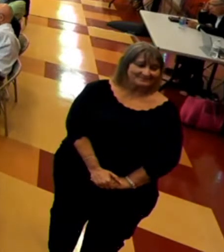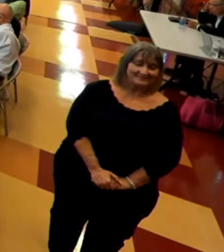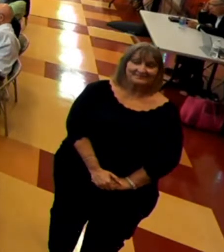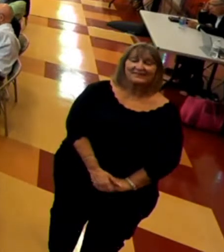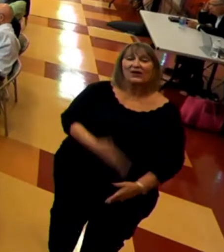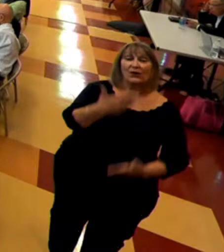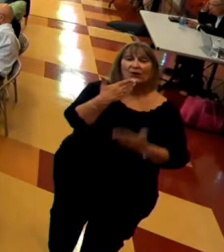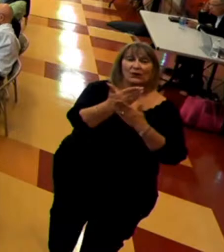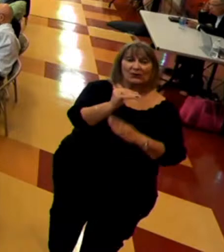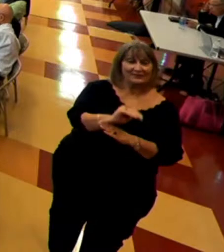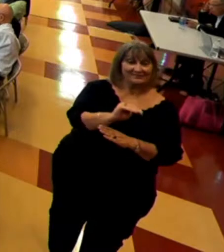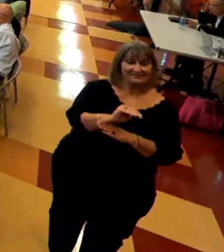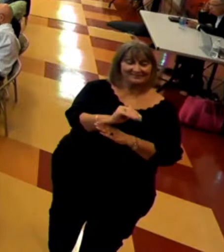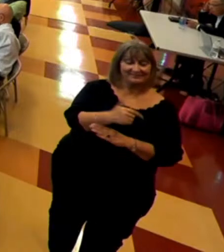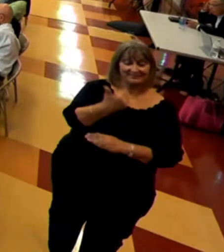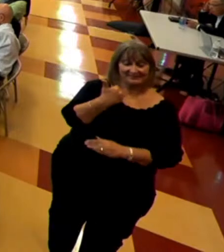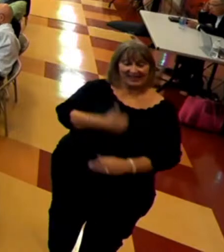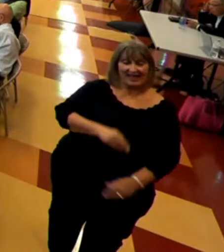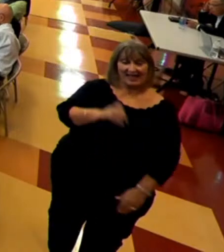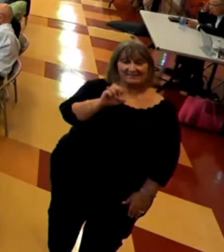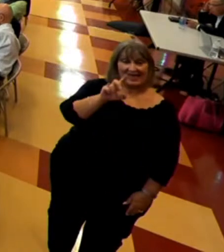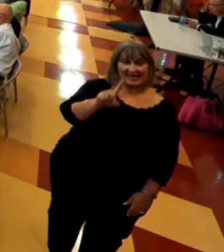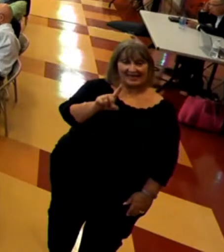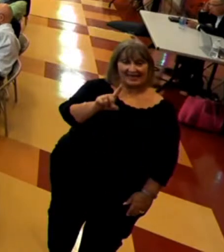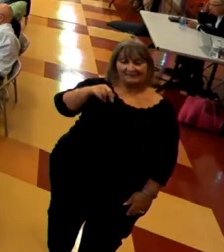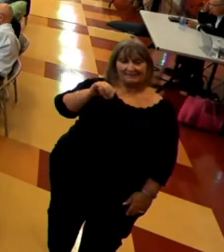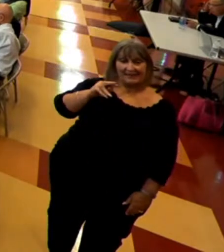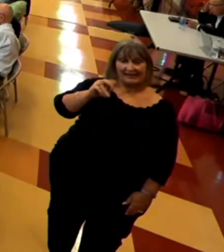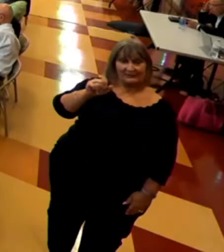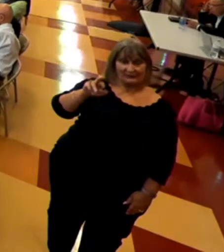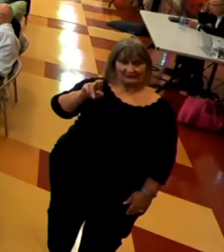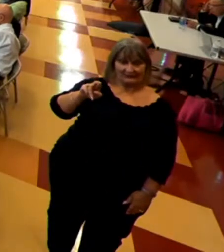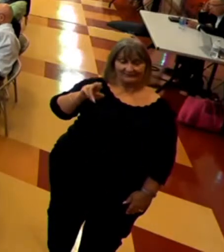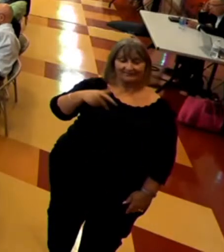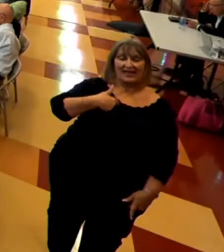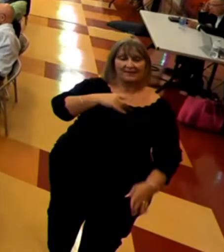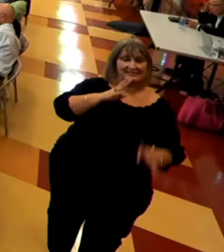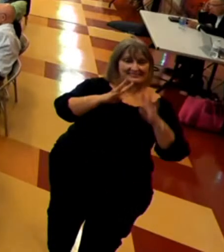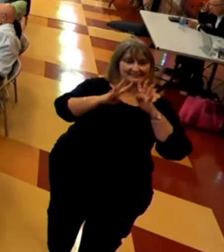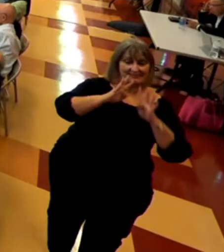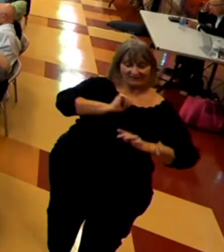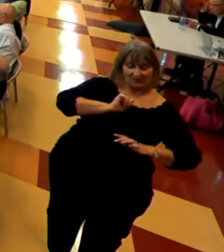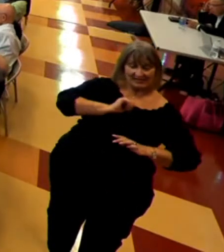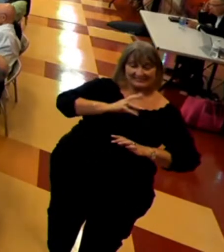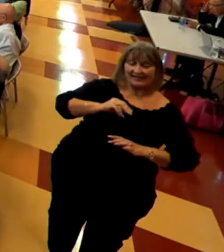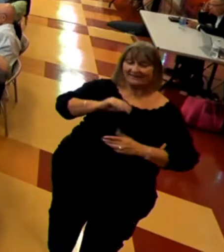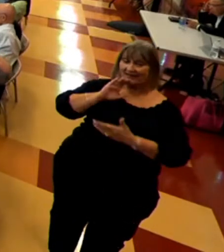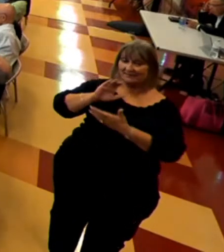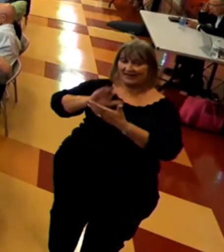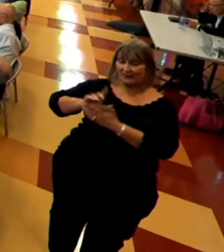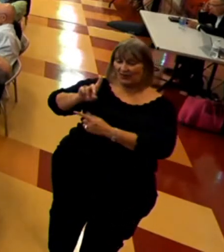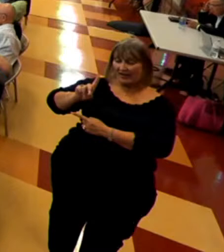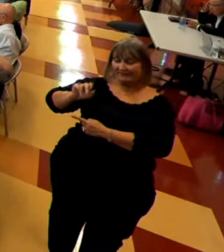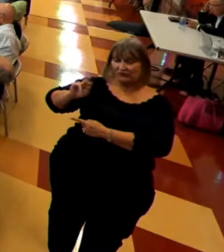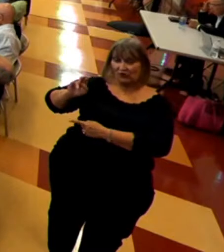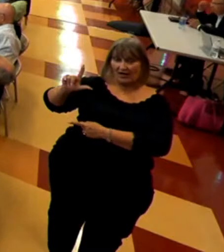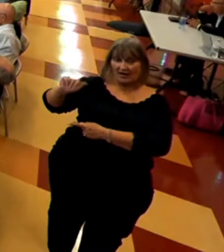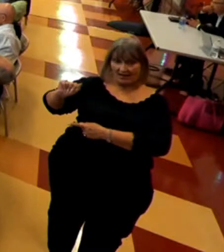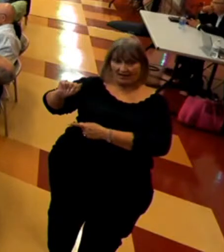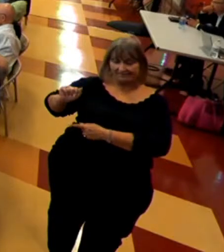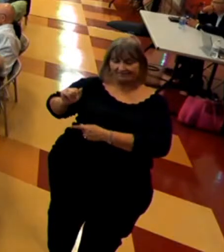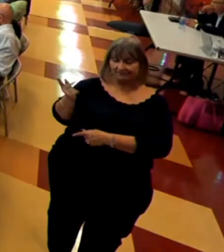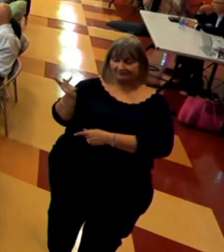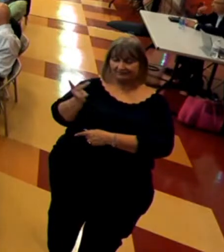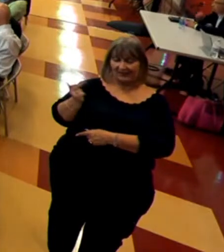Good evening. I'm Ed Piner. I'm speaking for myself and my wife Darla. We live in